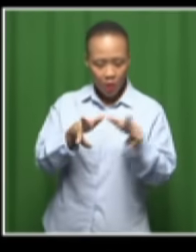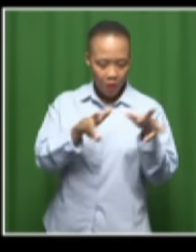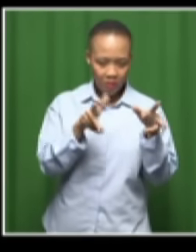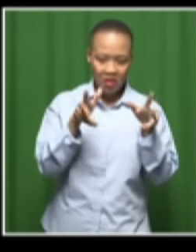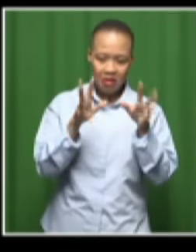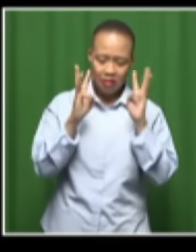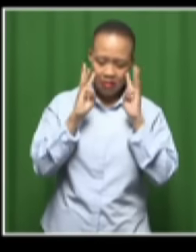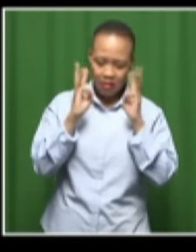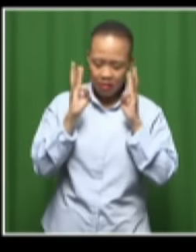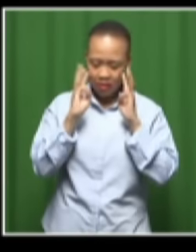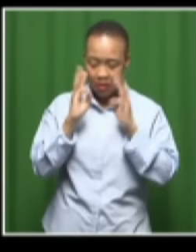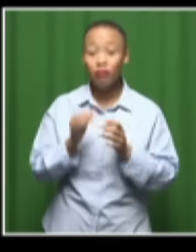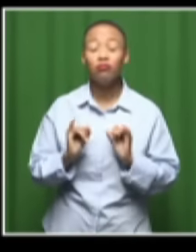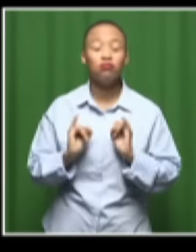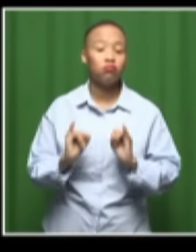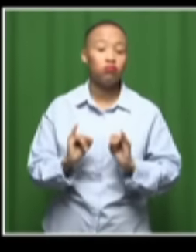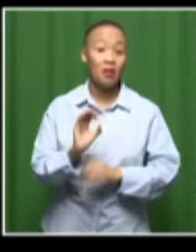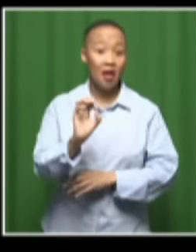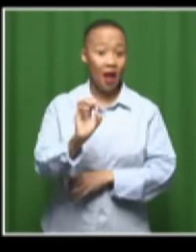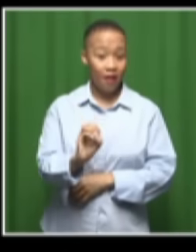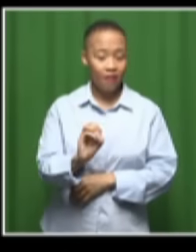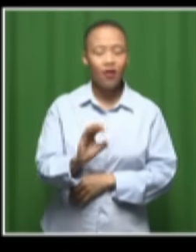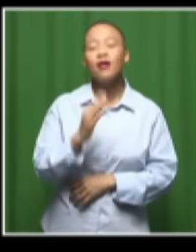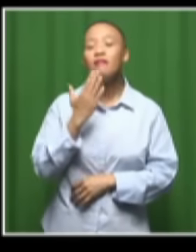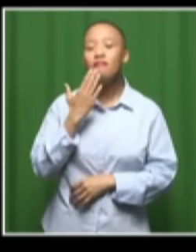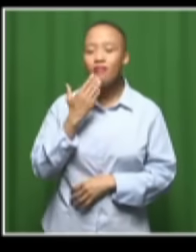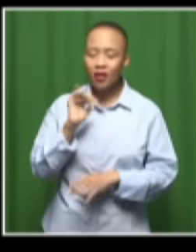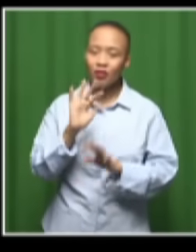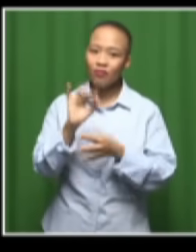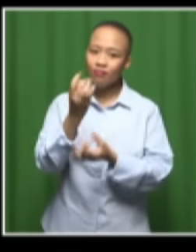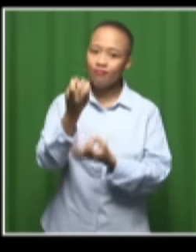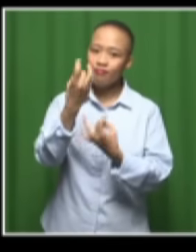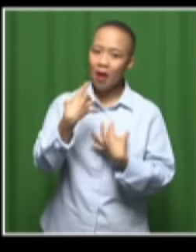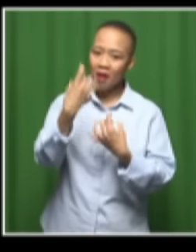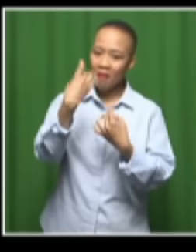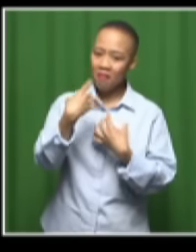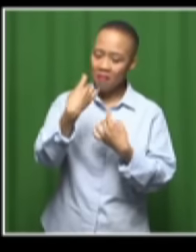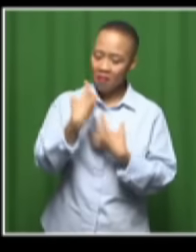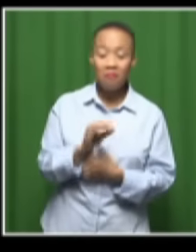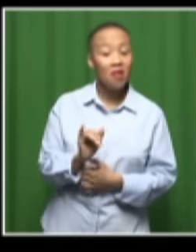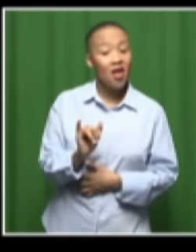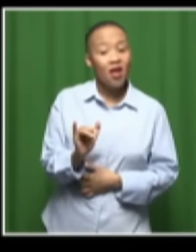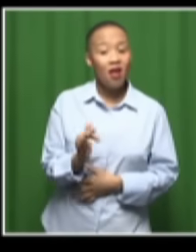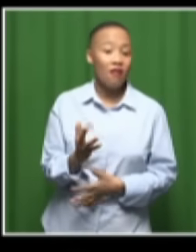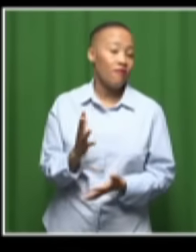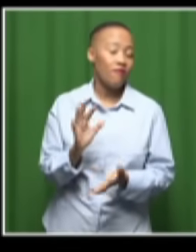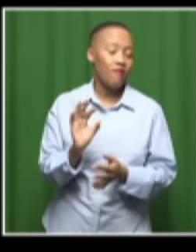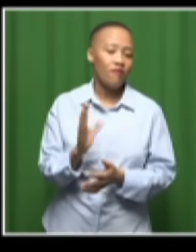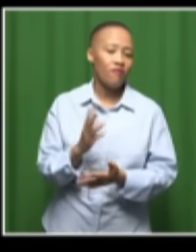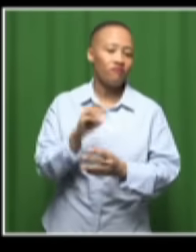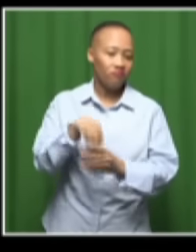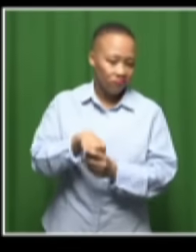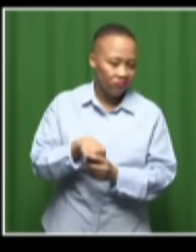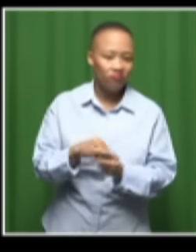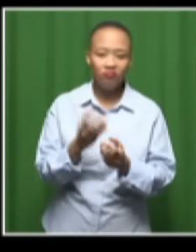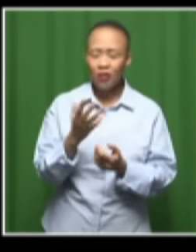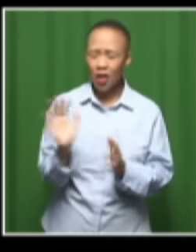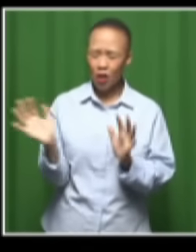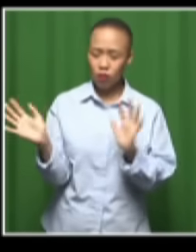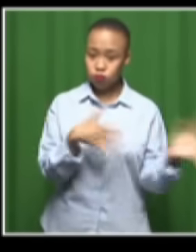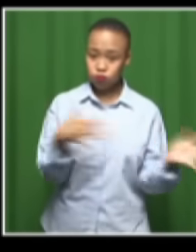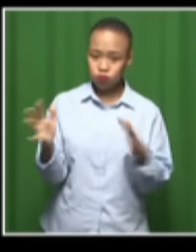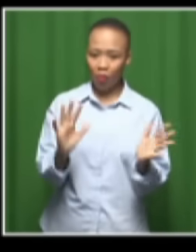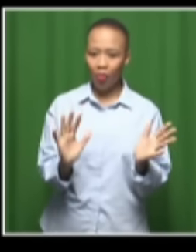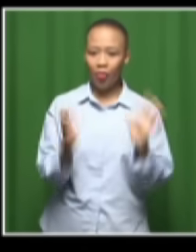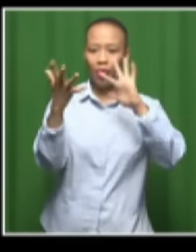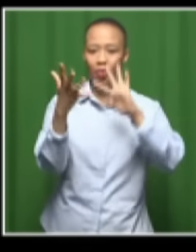and please, would you get hold of us and let us know, you know, if you were sort of damaged by those terrible winds. I felt a